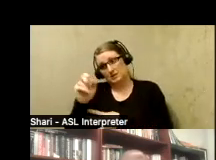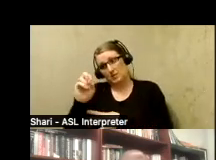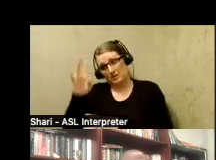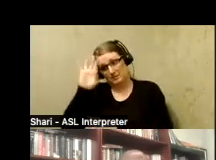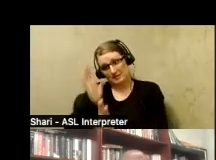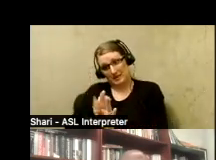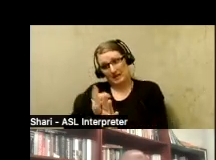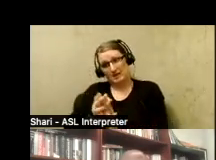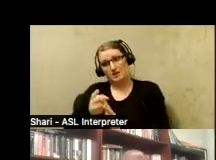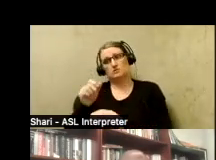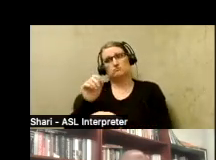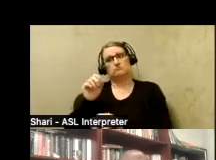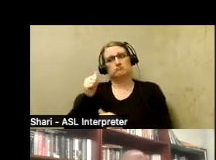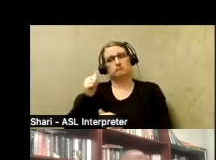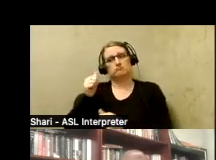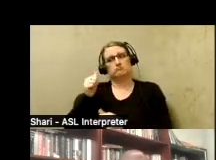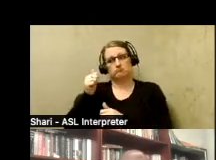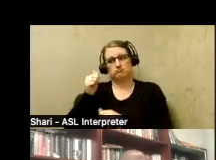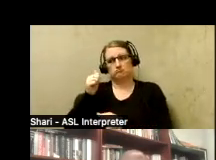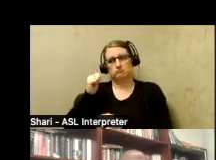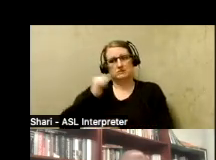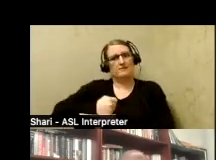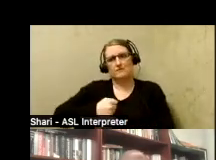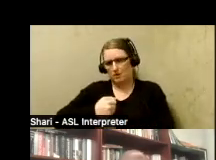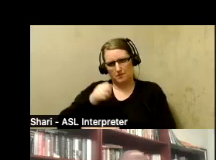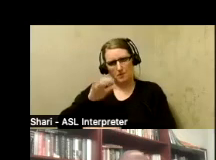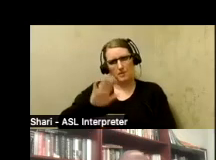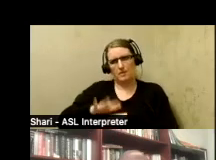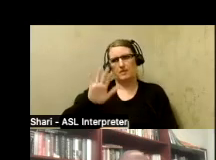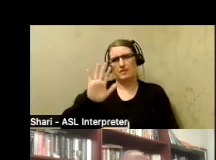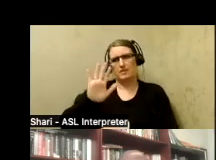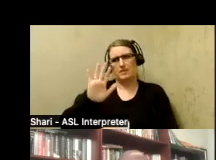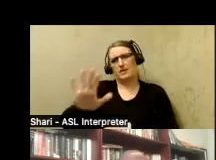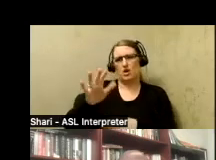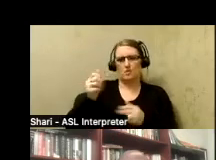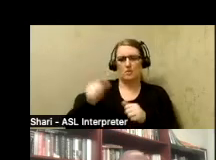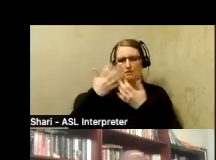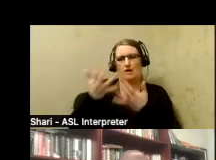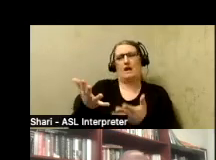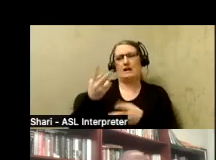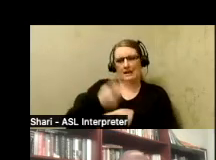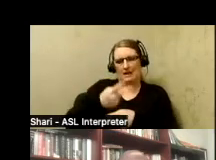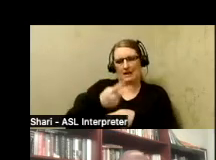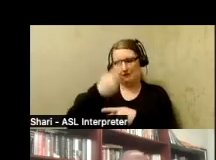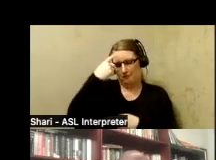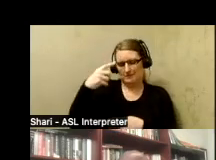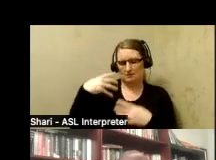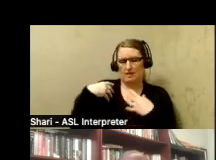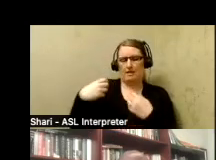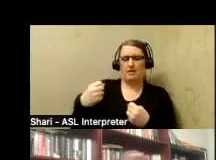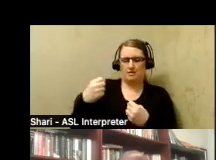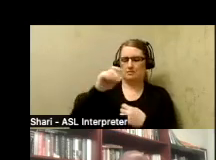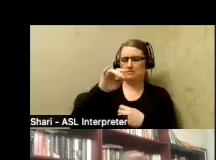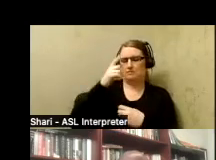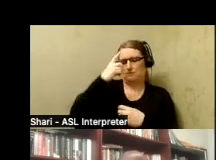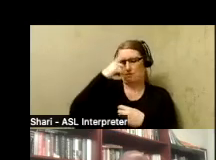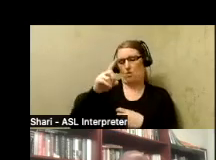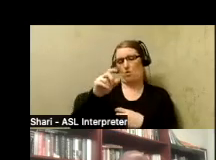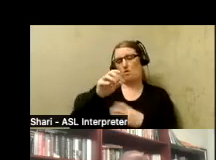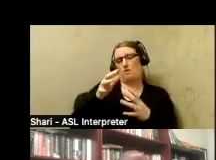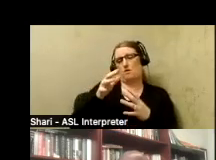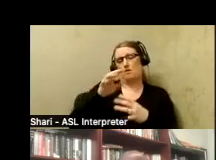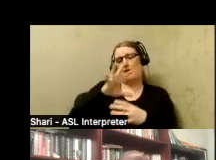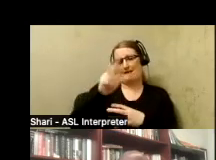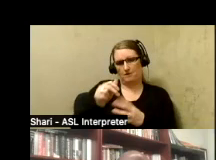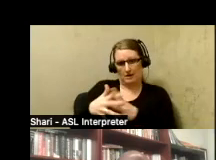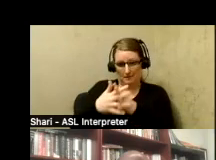their commitment to their medical professional tenets by providing care for mentally ill African Americans, on the other hand,